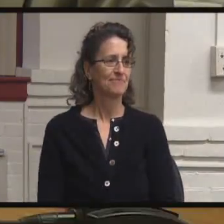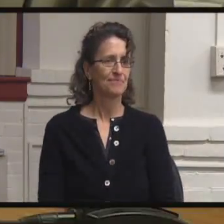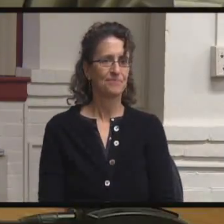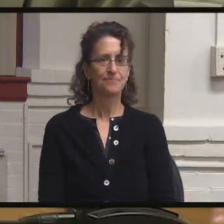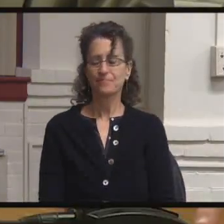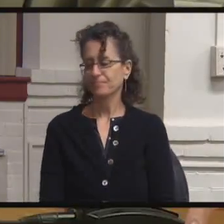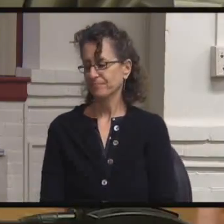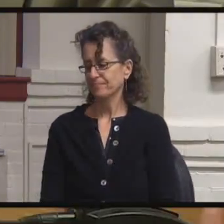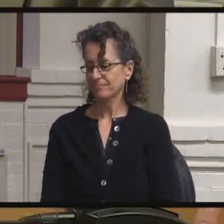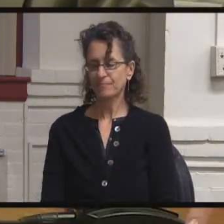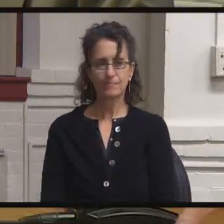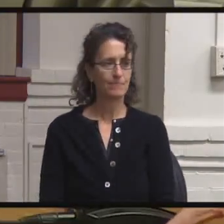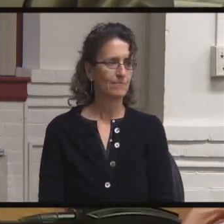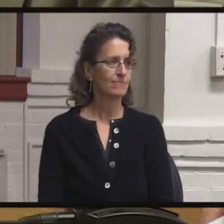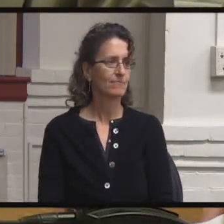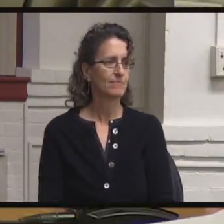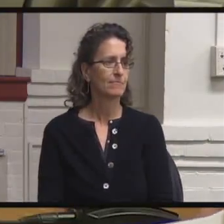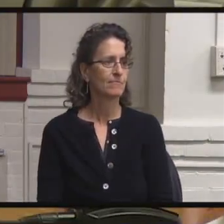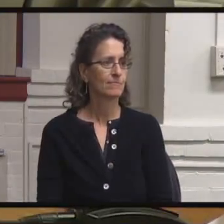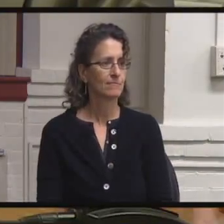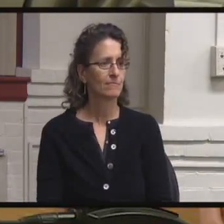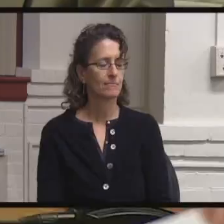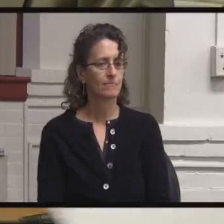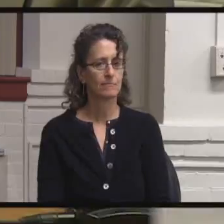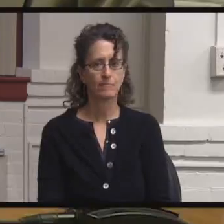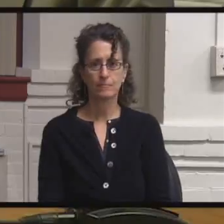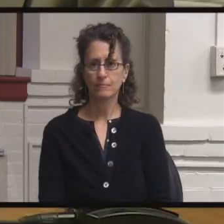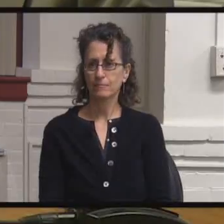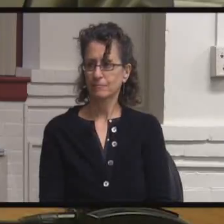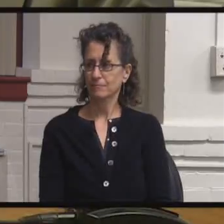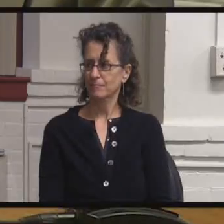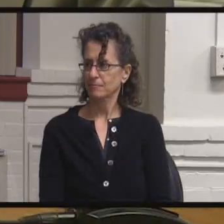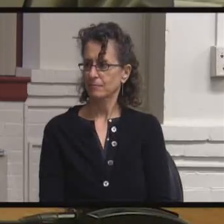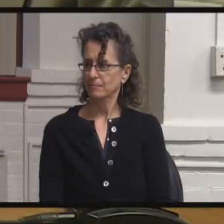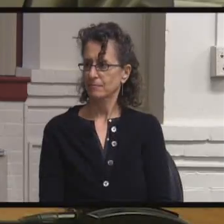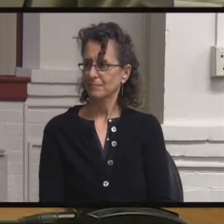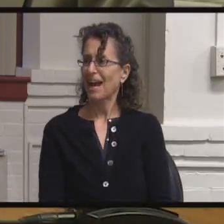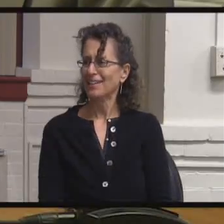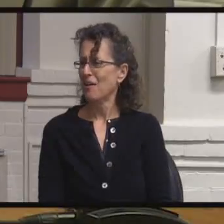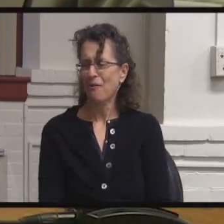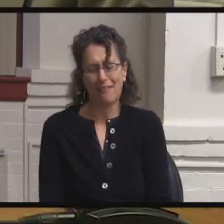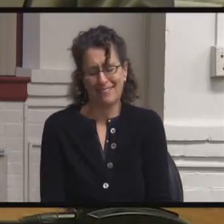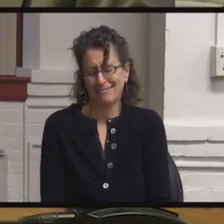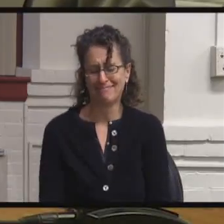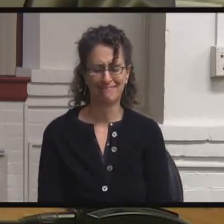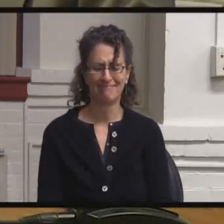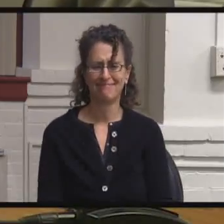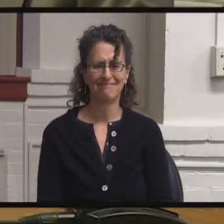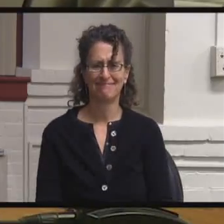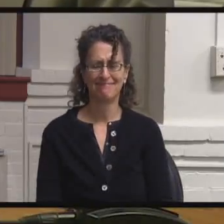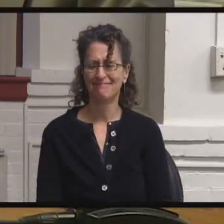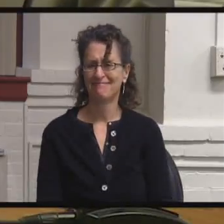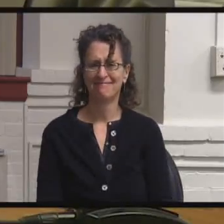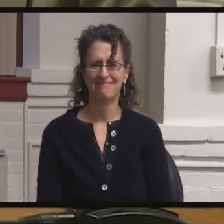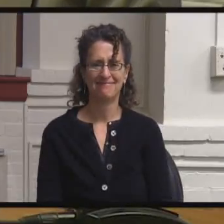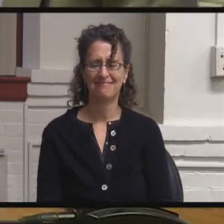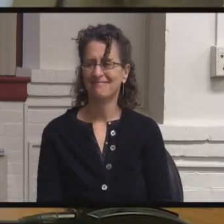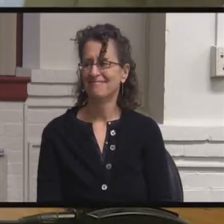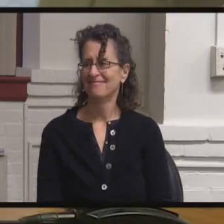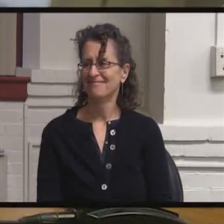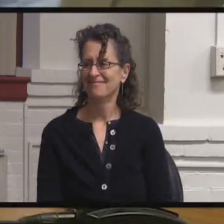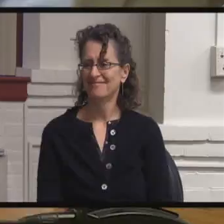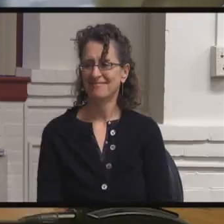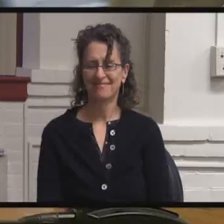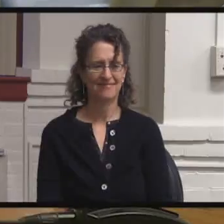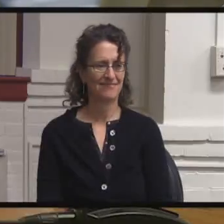while. Do you need to pick me this with you? Or? All of it. Like, originally? I'll need that. You need like that. I'll get out of your way.